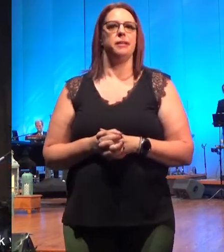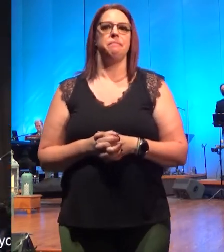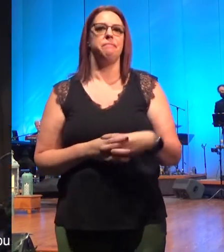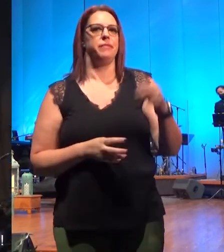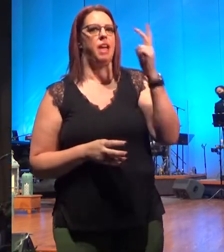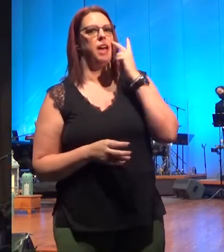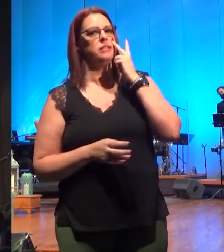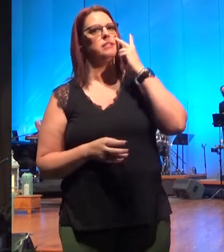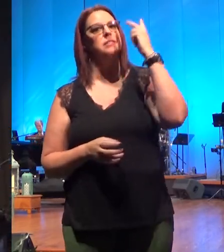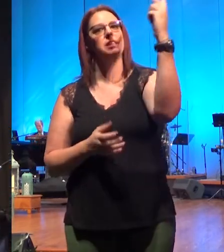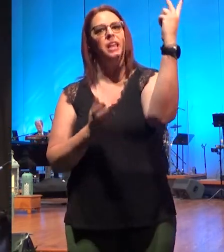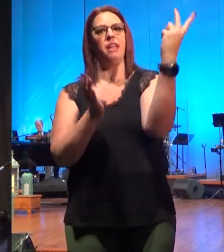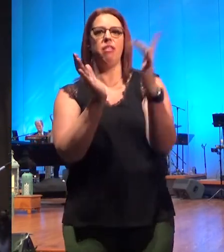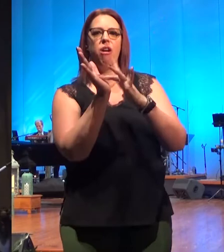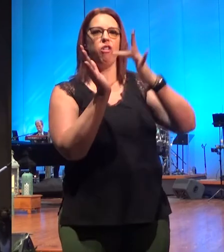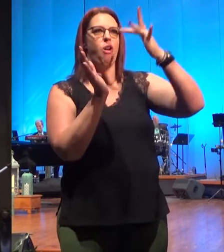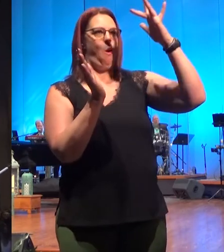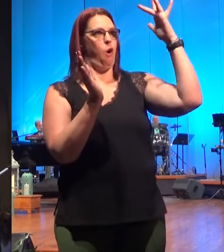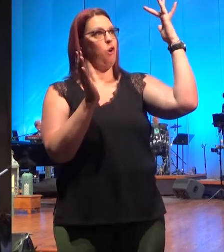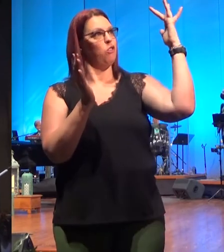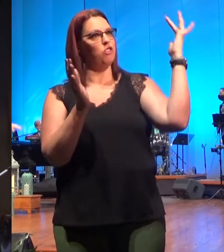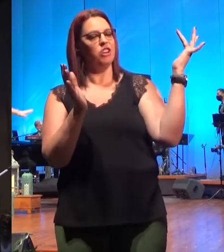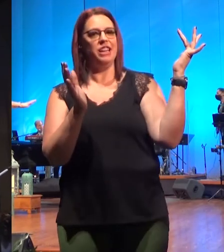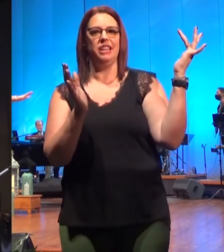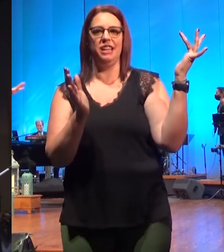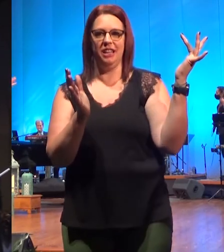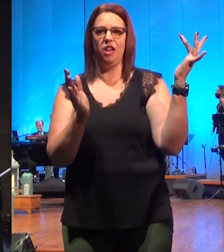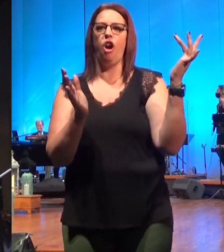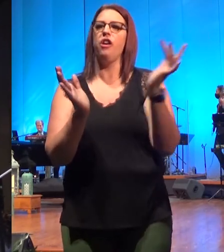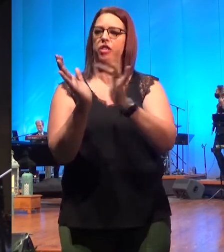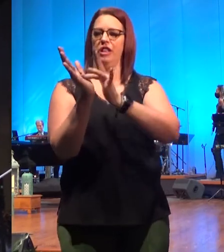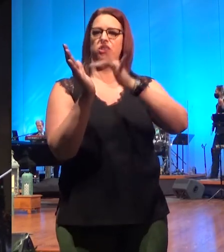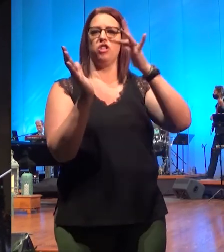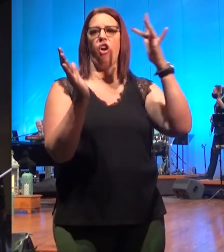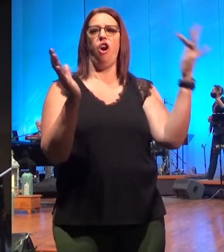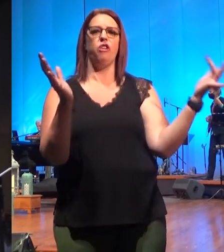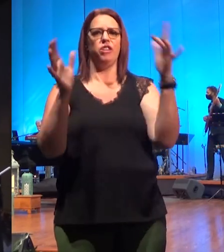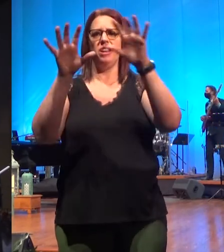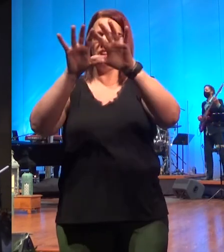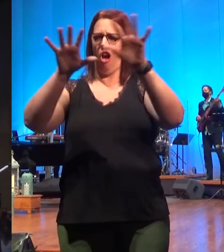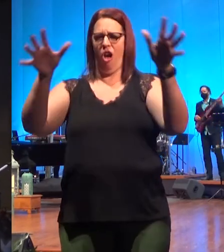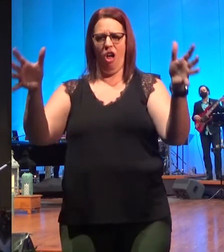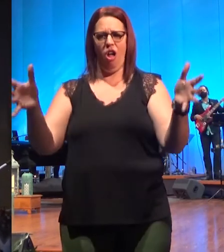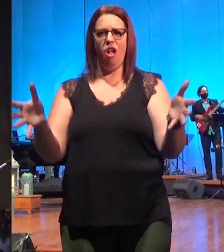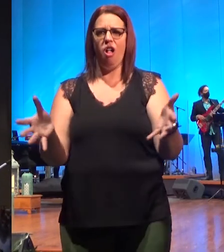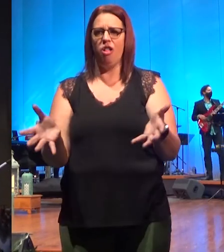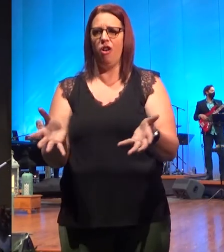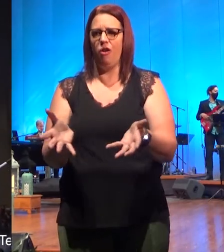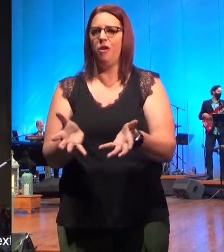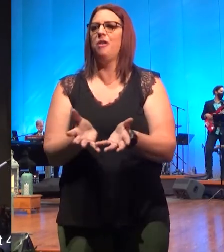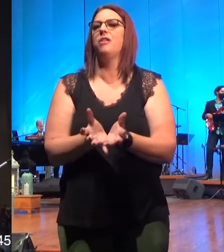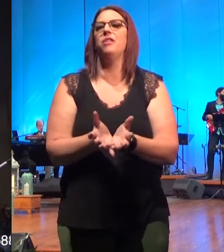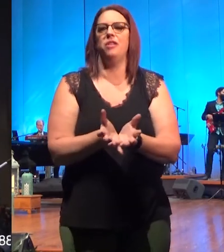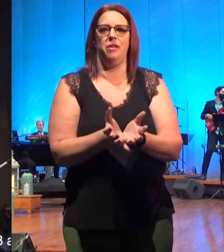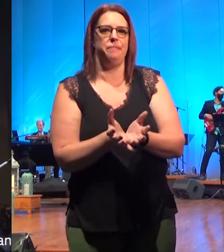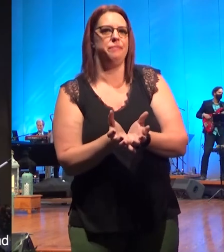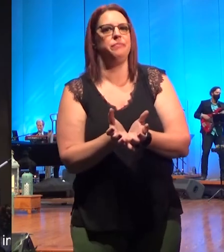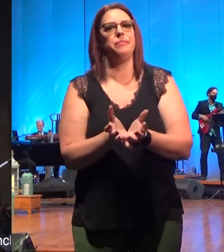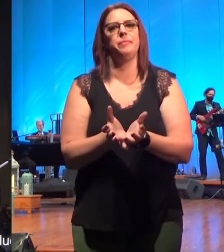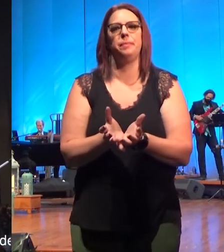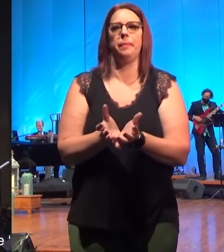I see the glory, there's glory all around.